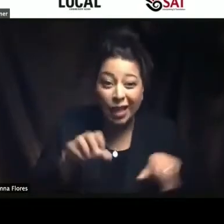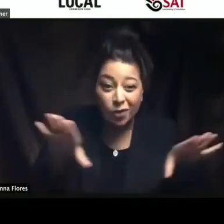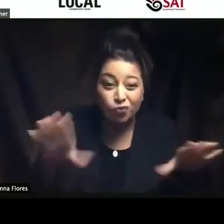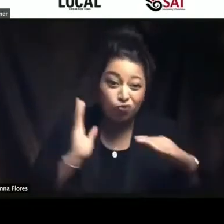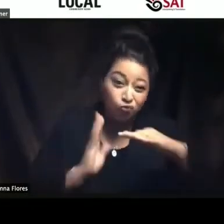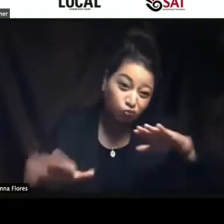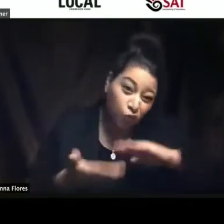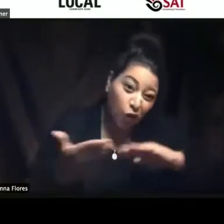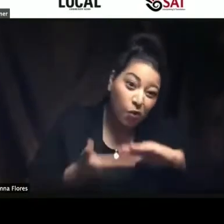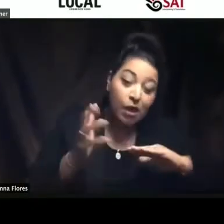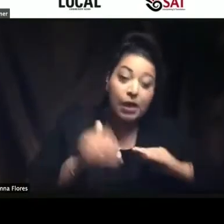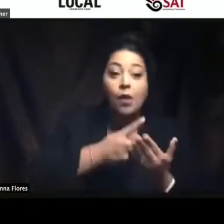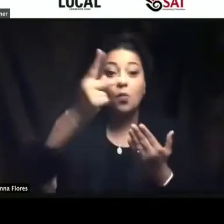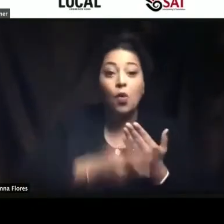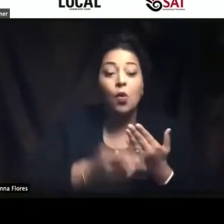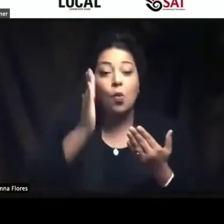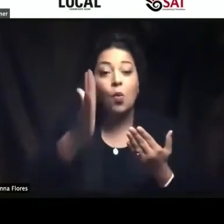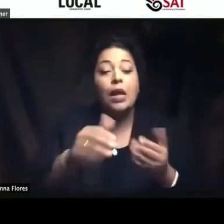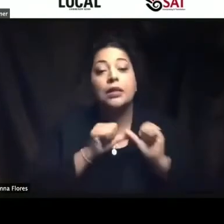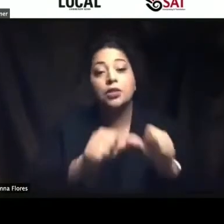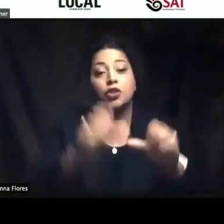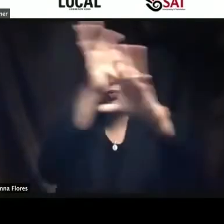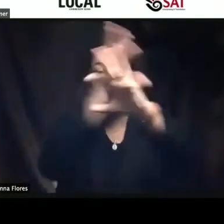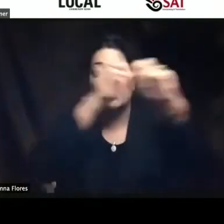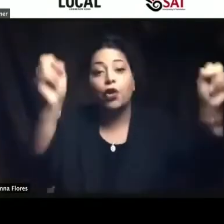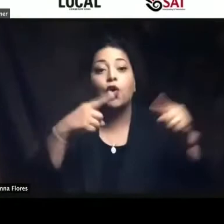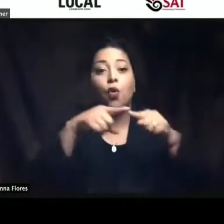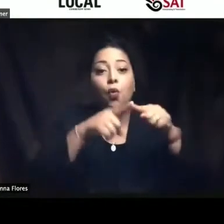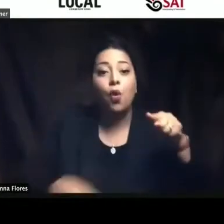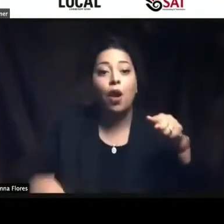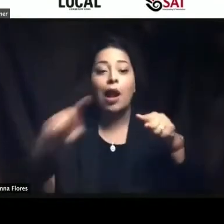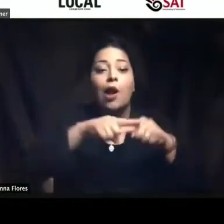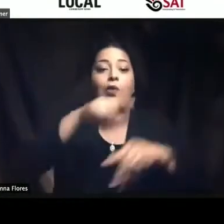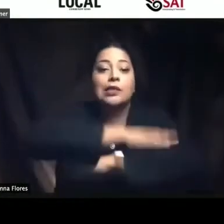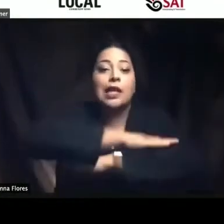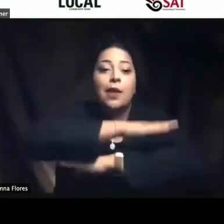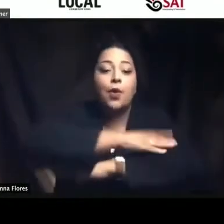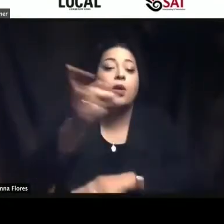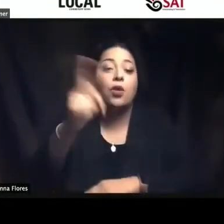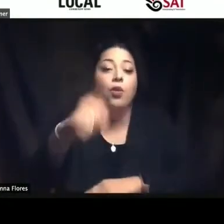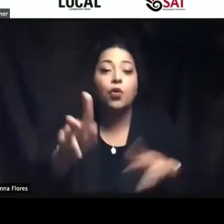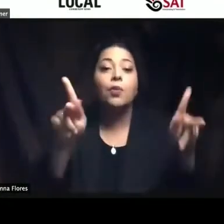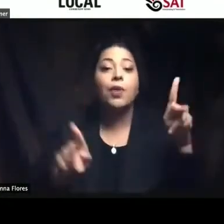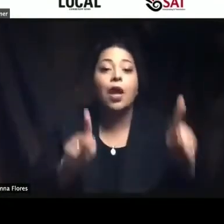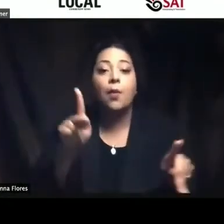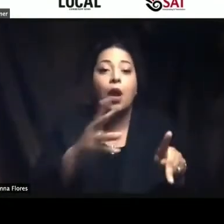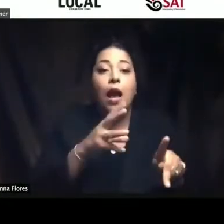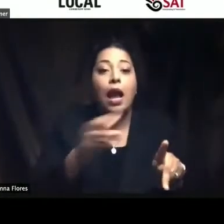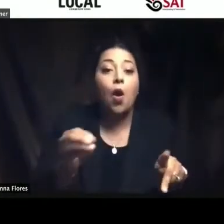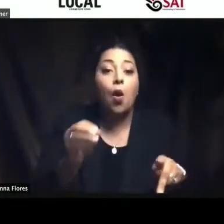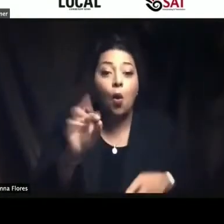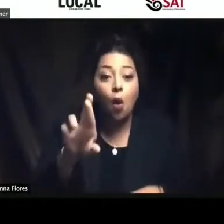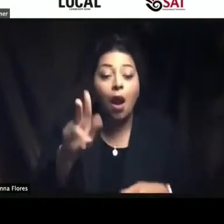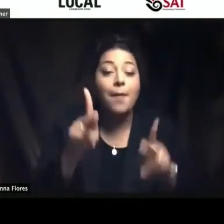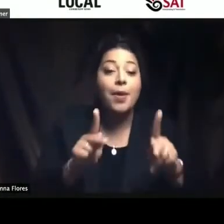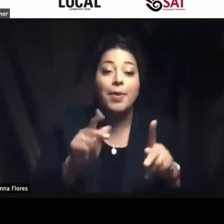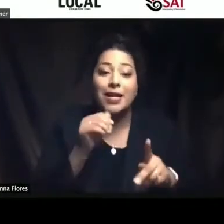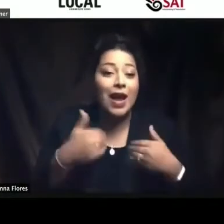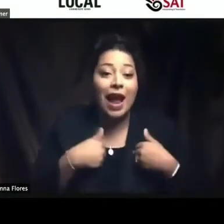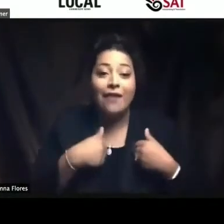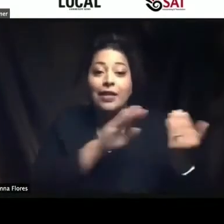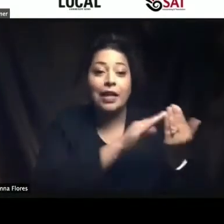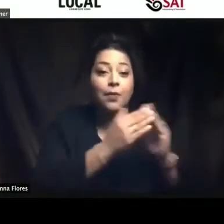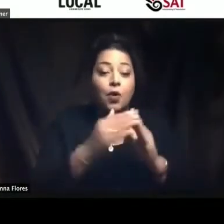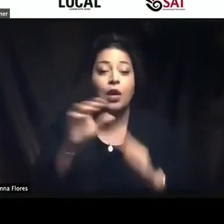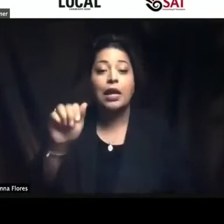also continue the President's Roundtable. We're going to do that. Those people or those areas that do not have neighborhood